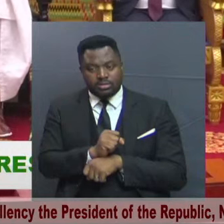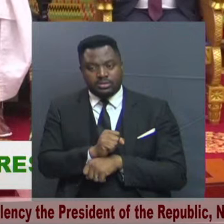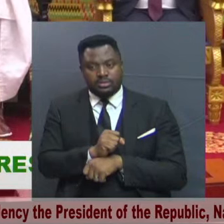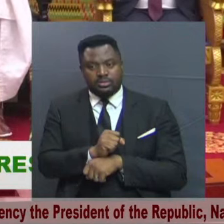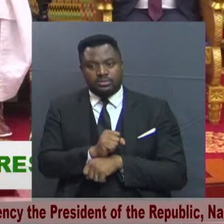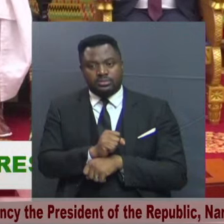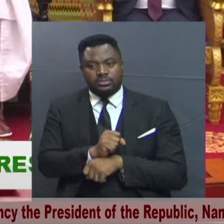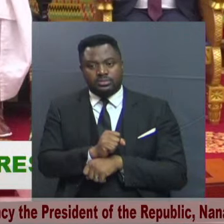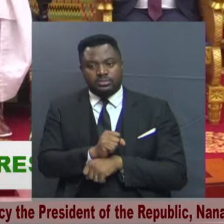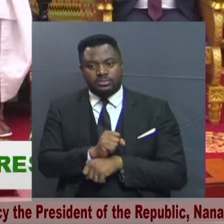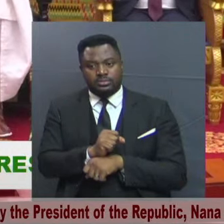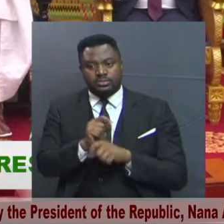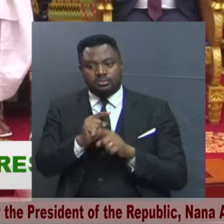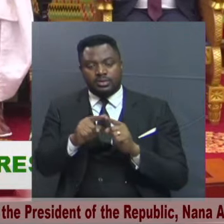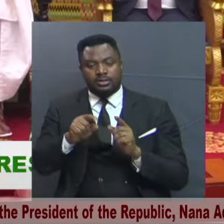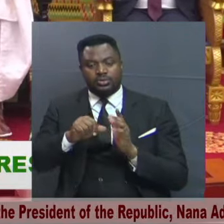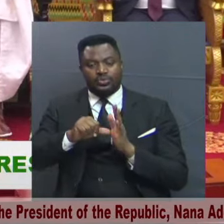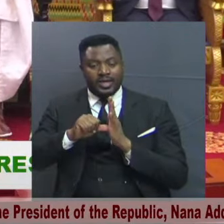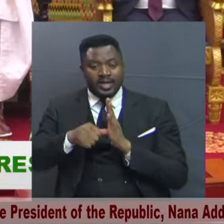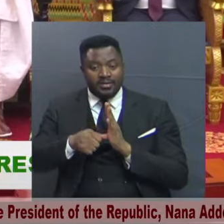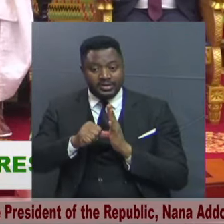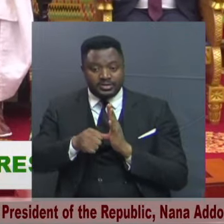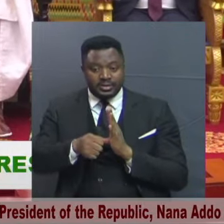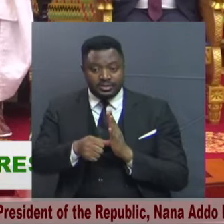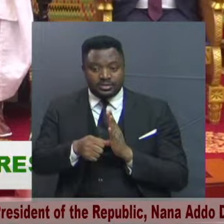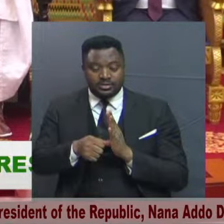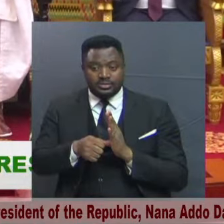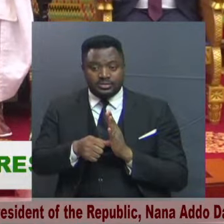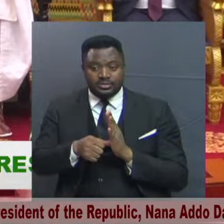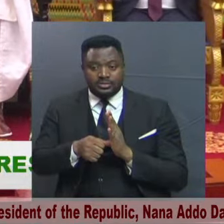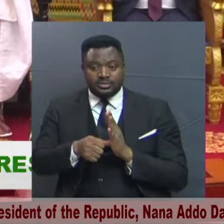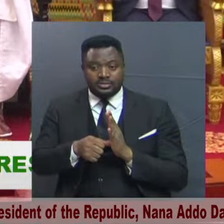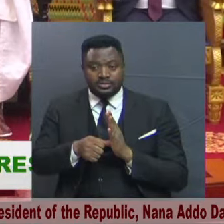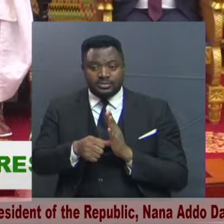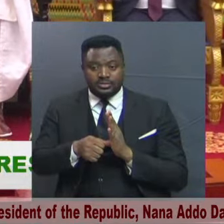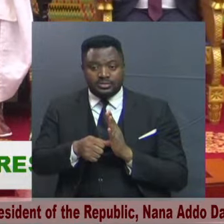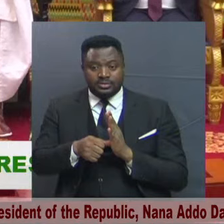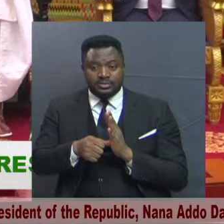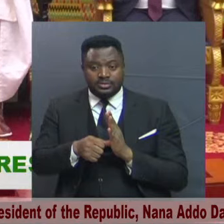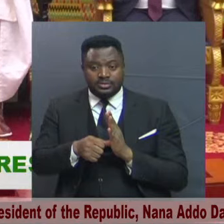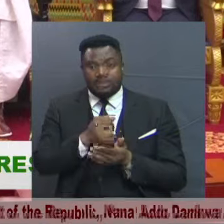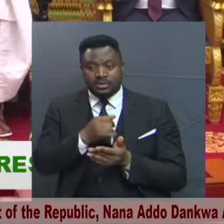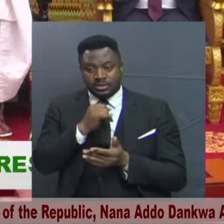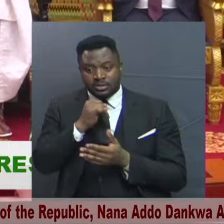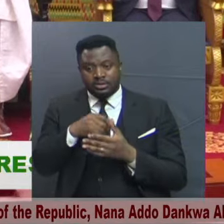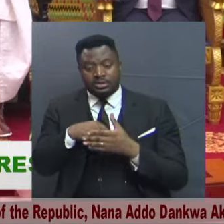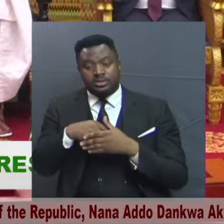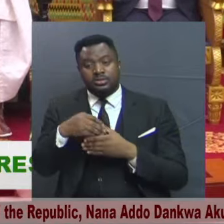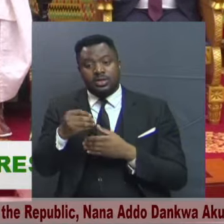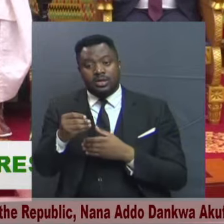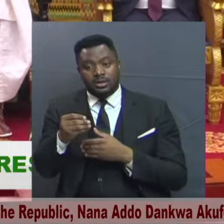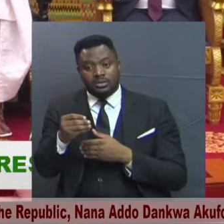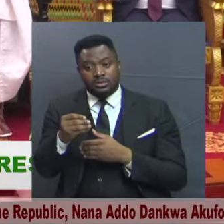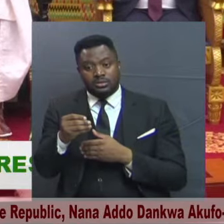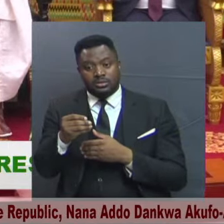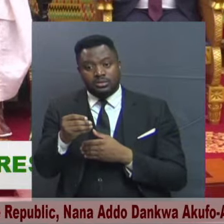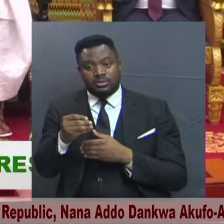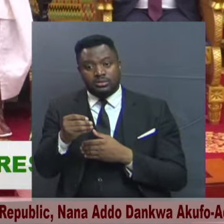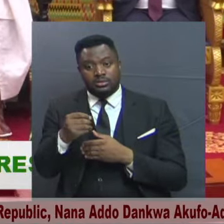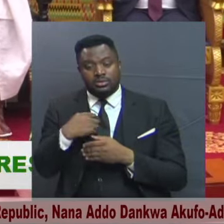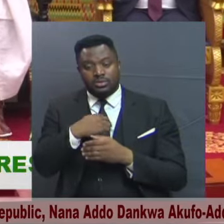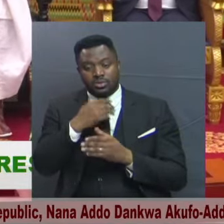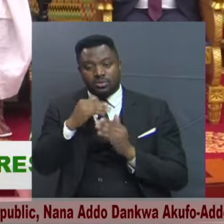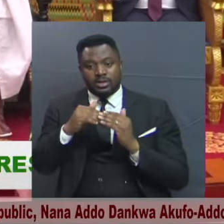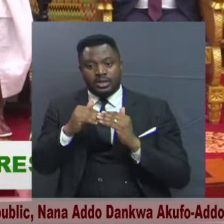cooperation but to emphasize that Ghana is out actually we are